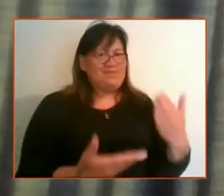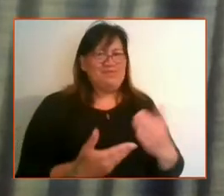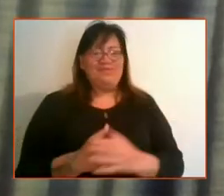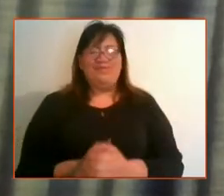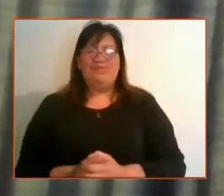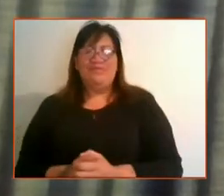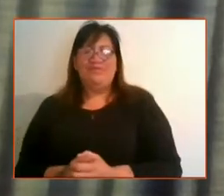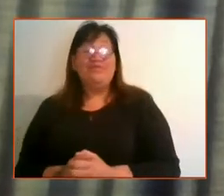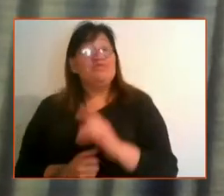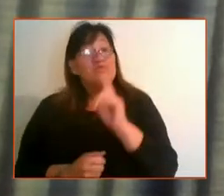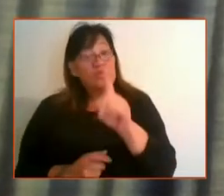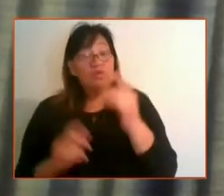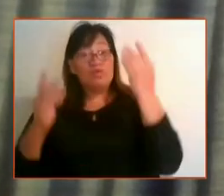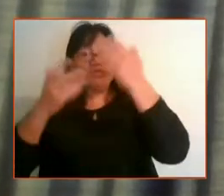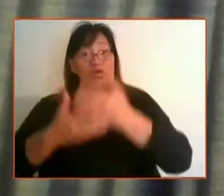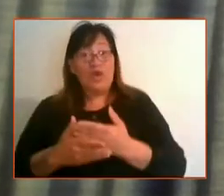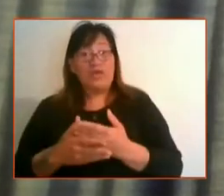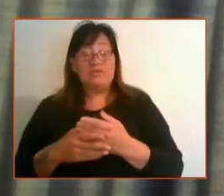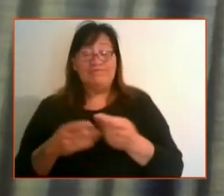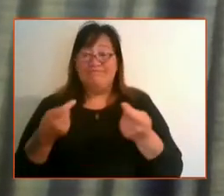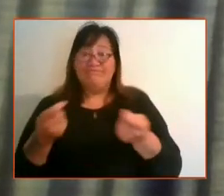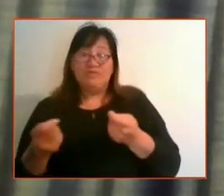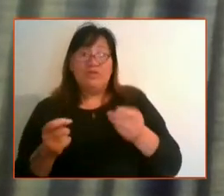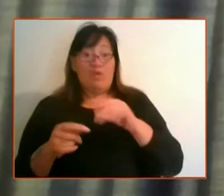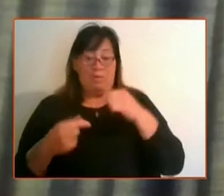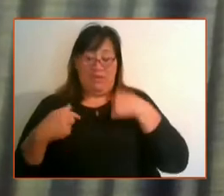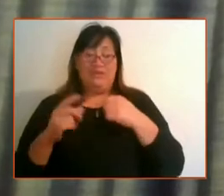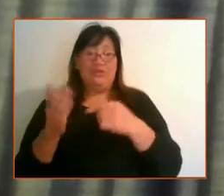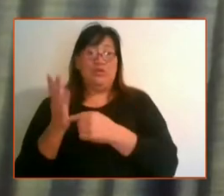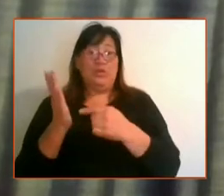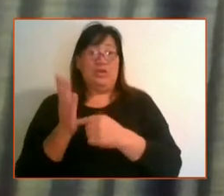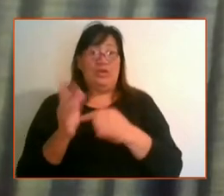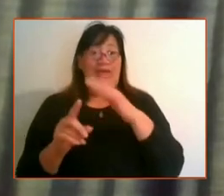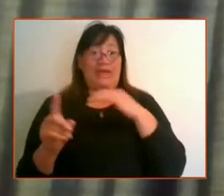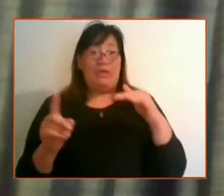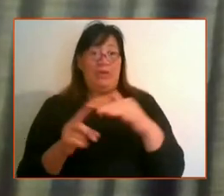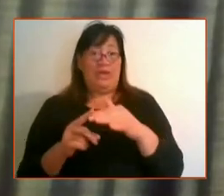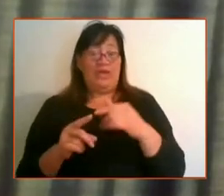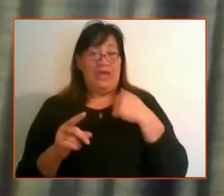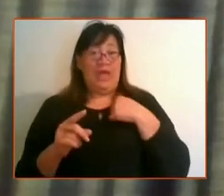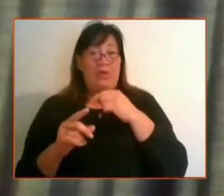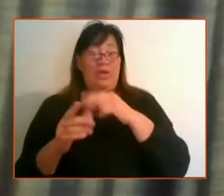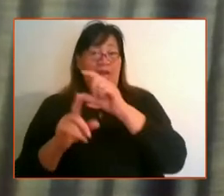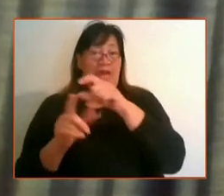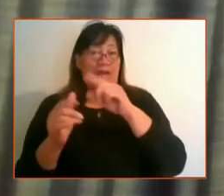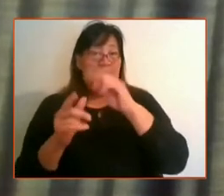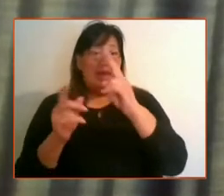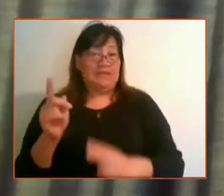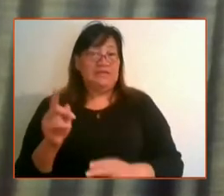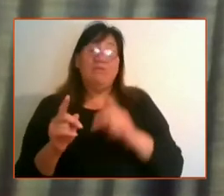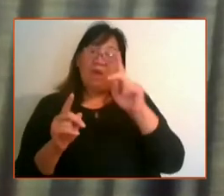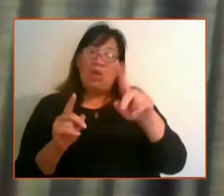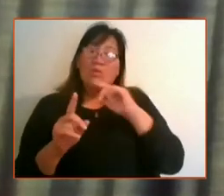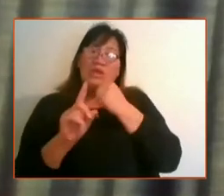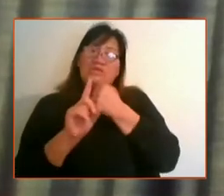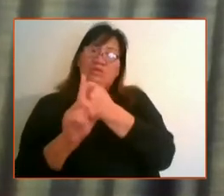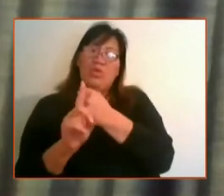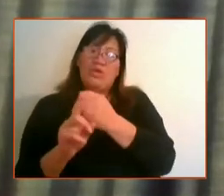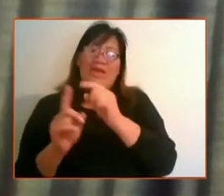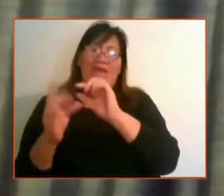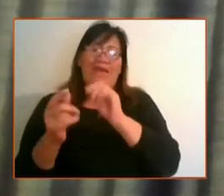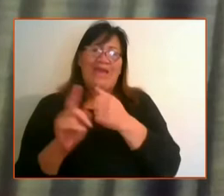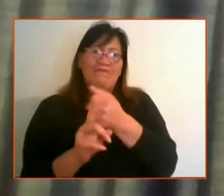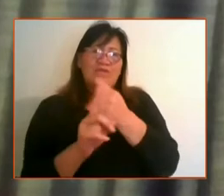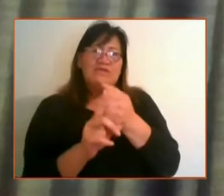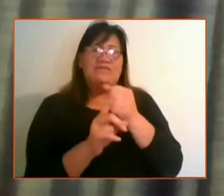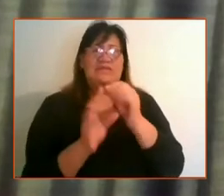Whilst tonight's forum has been convened by Te Taumata Toi-a-Iwi, we do this on behalf of Ngā Toi Advocacy Network.